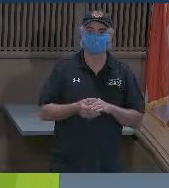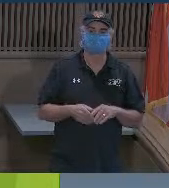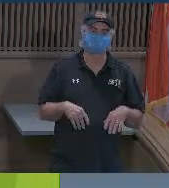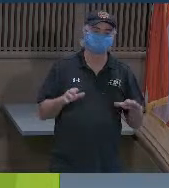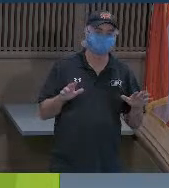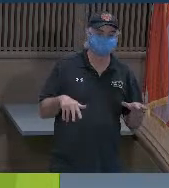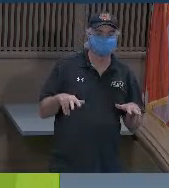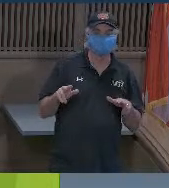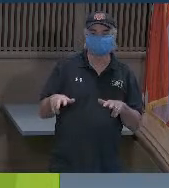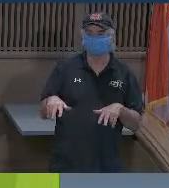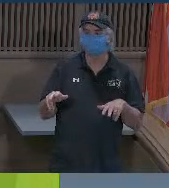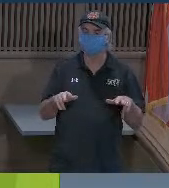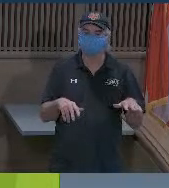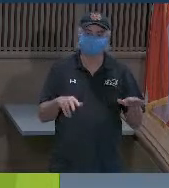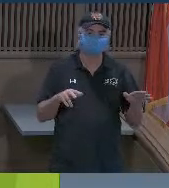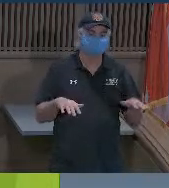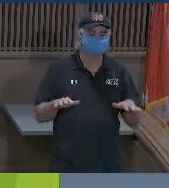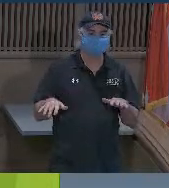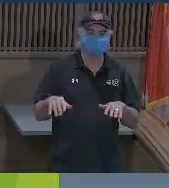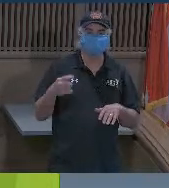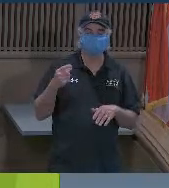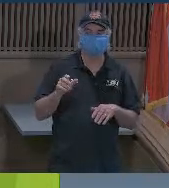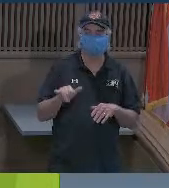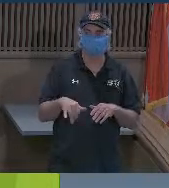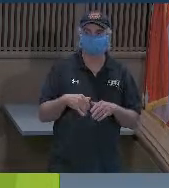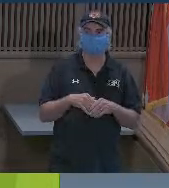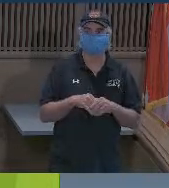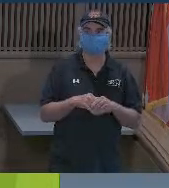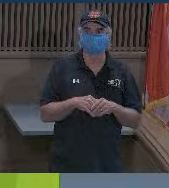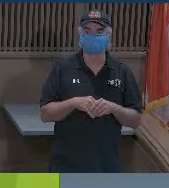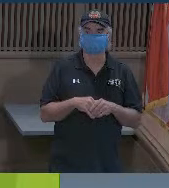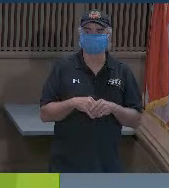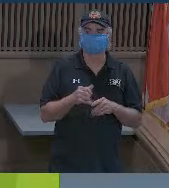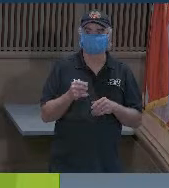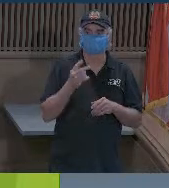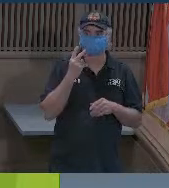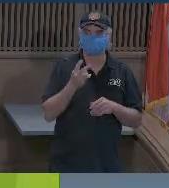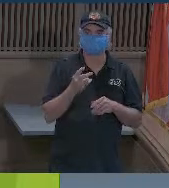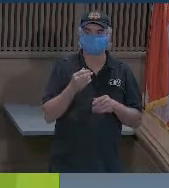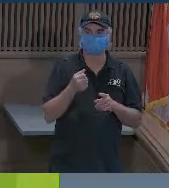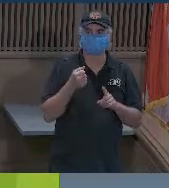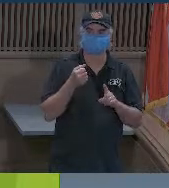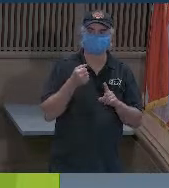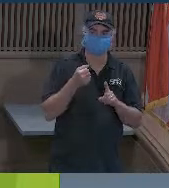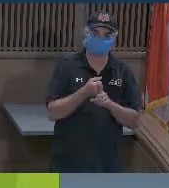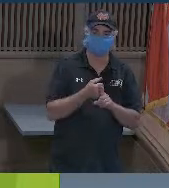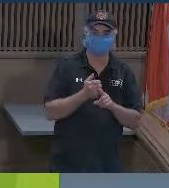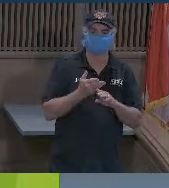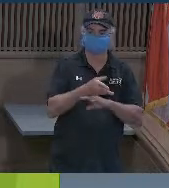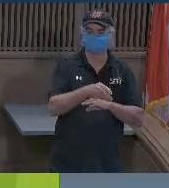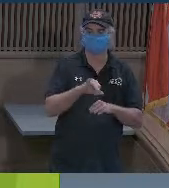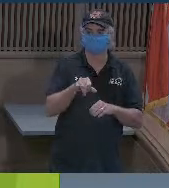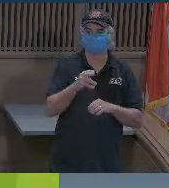seen a flat line in the number of infections for so long. These